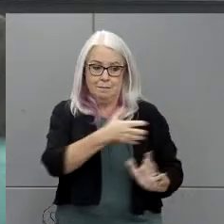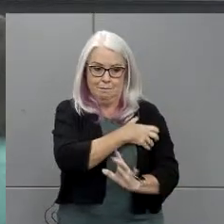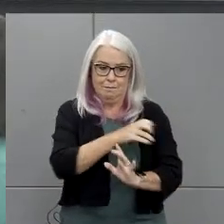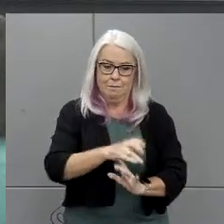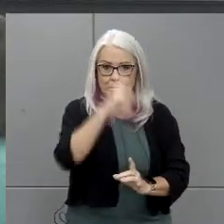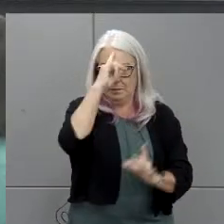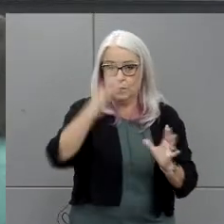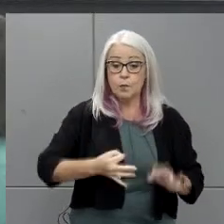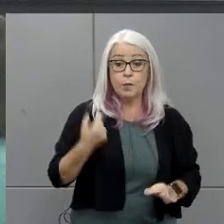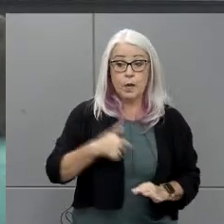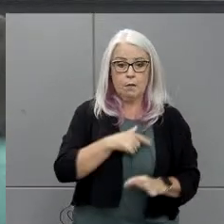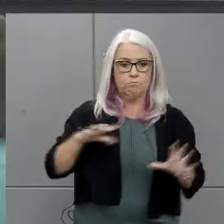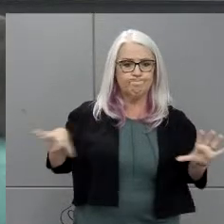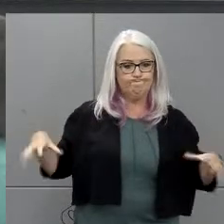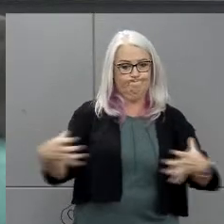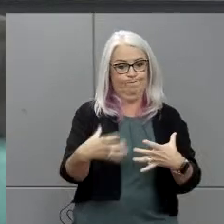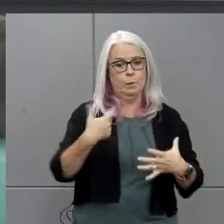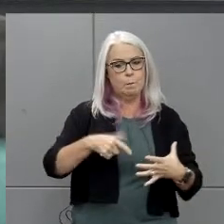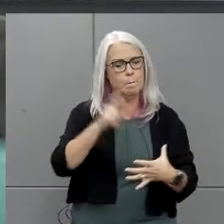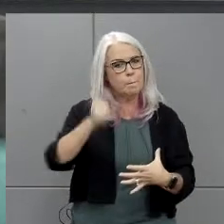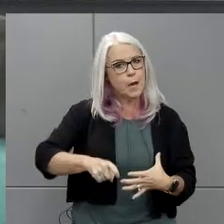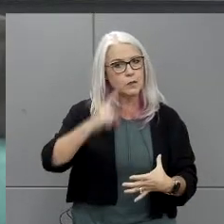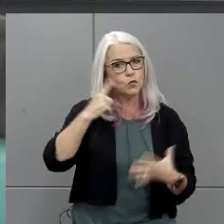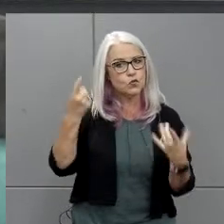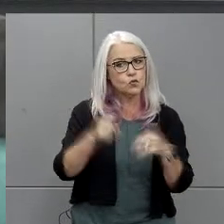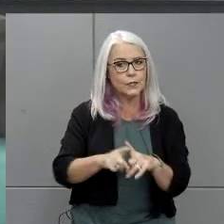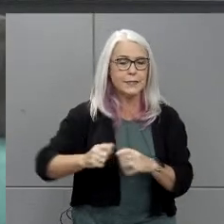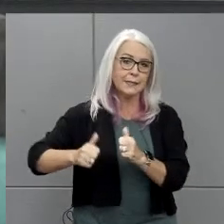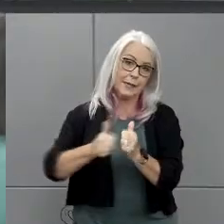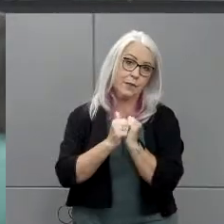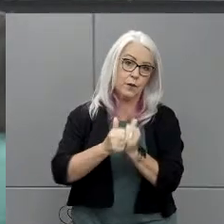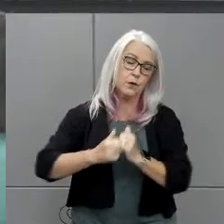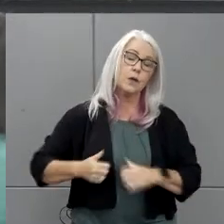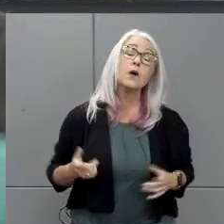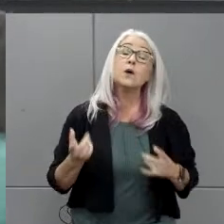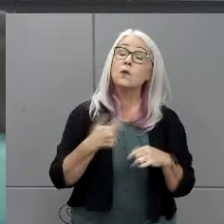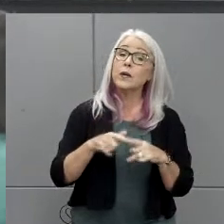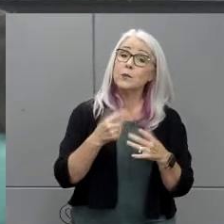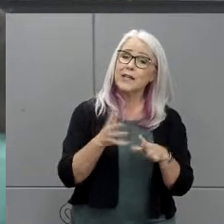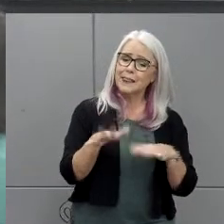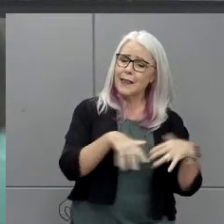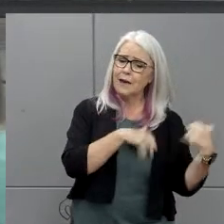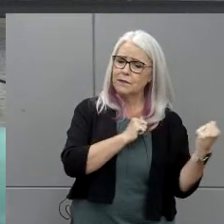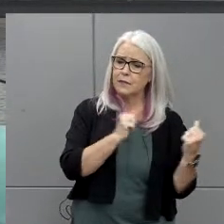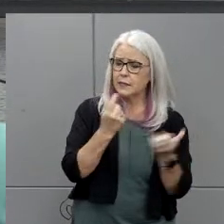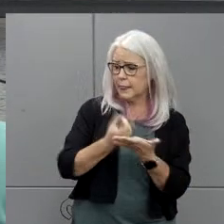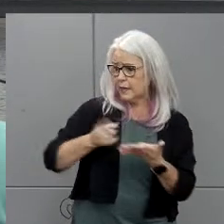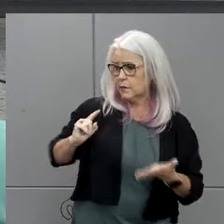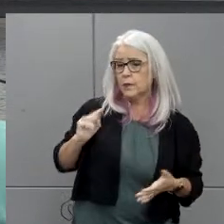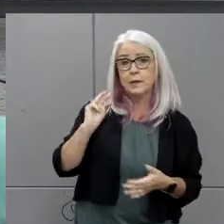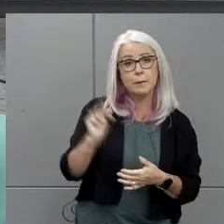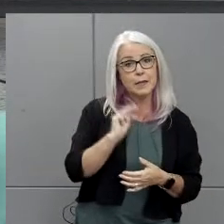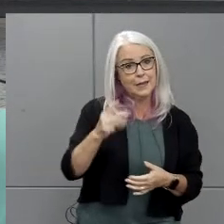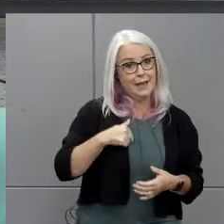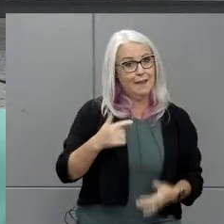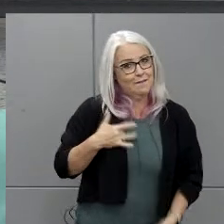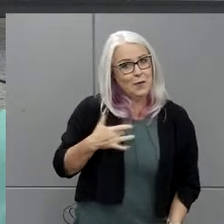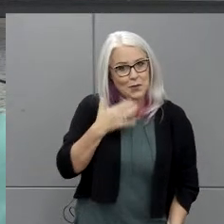do that together. And lastly, I just want to state that when we left our meeting last Monday, I felt really